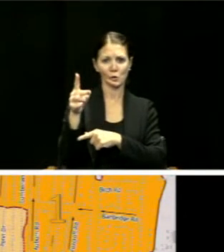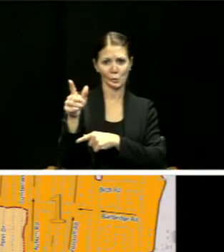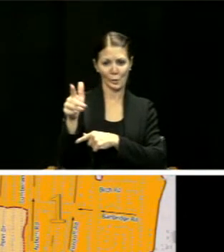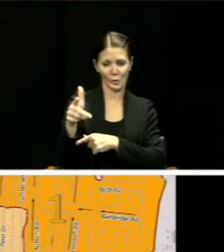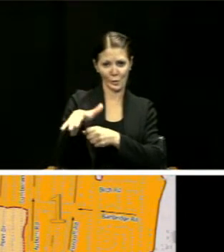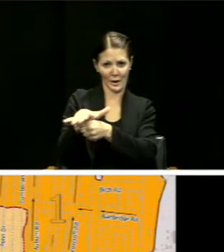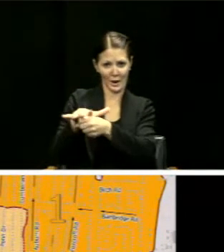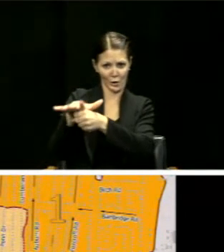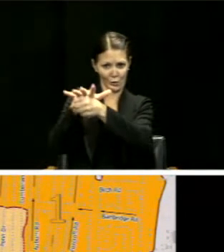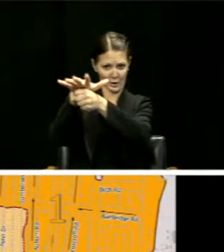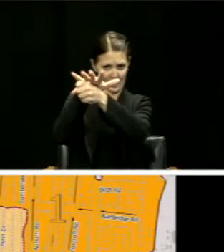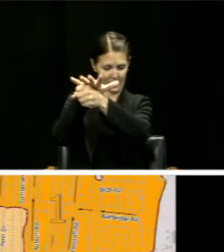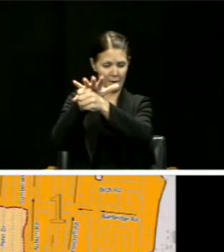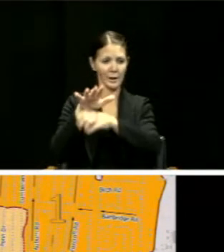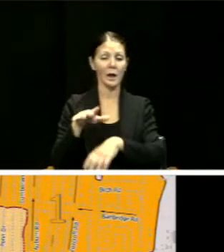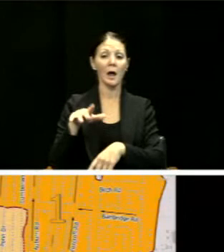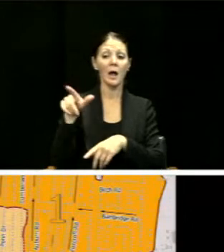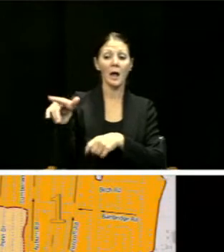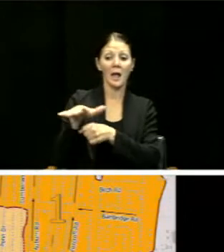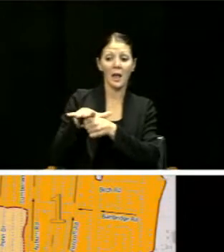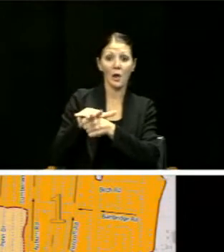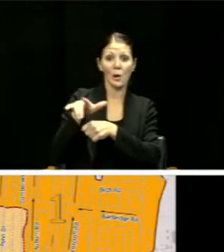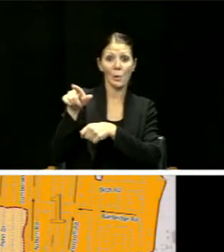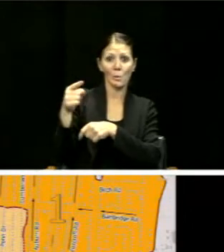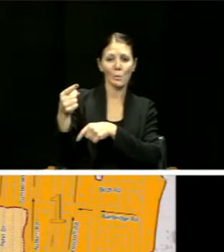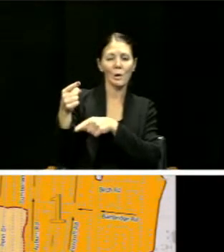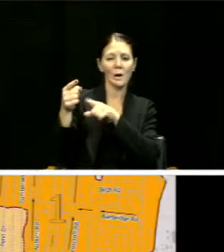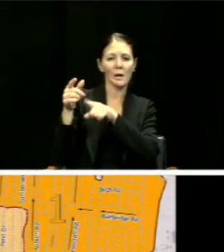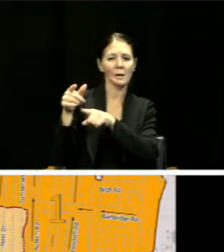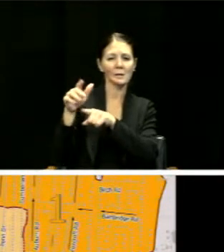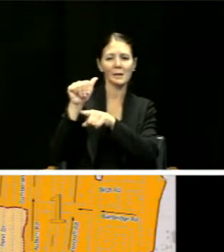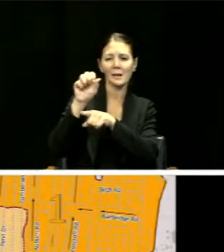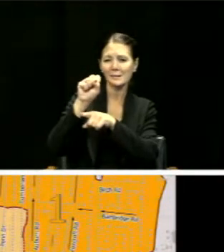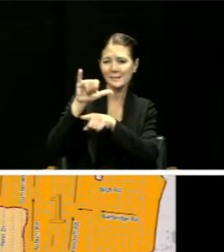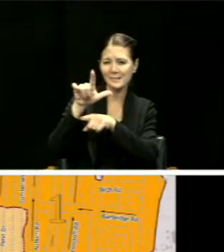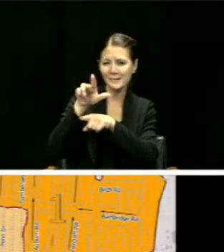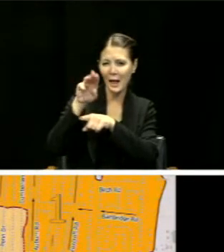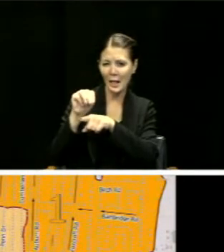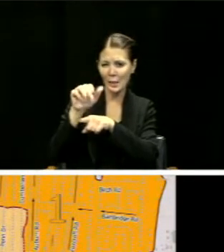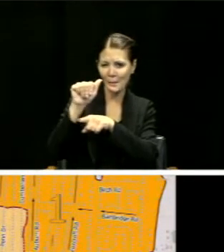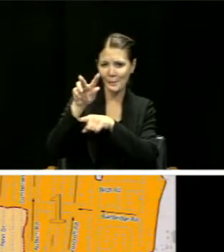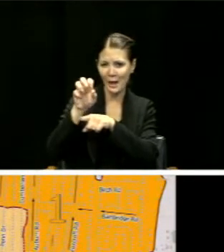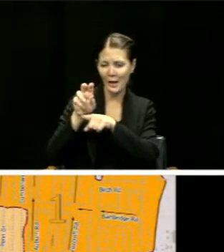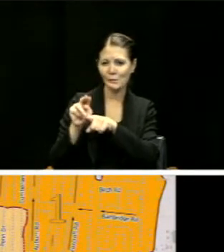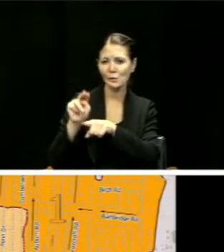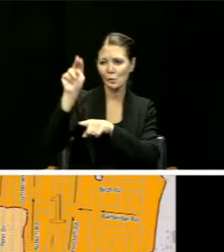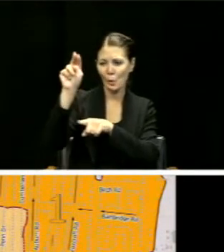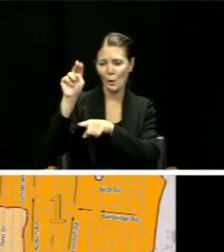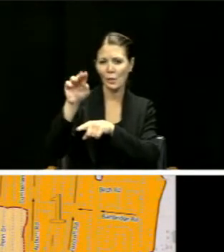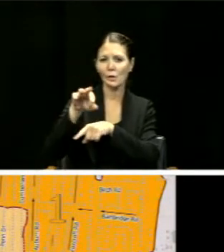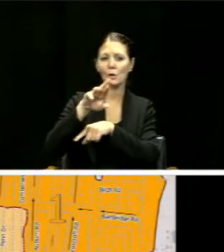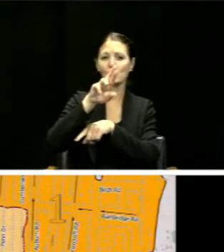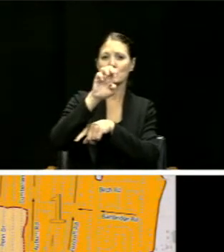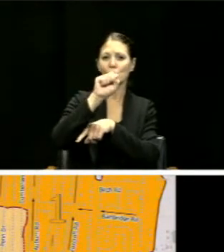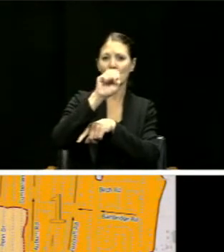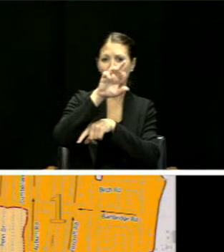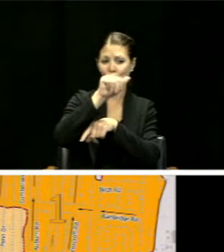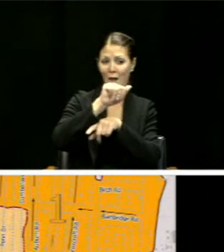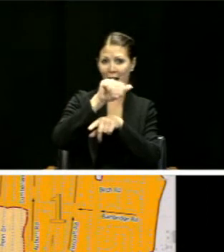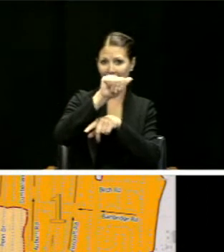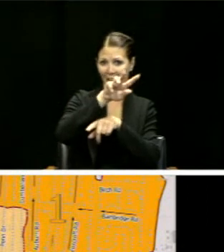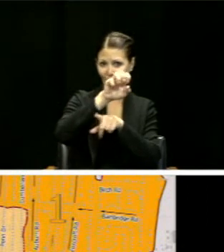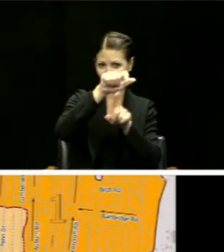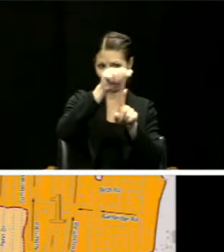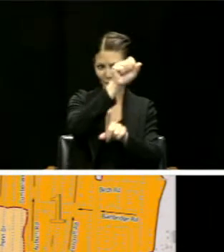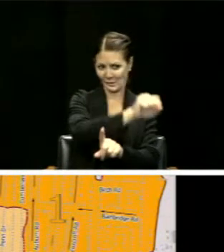area 1 is bounded by like Asylum Avenue to the north and Reservoir Avenue to the south. And then